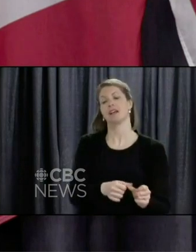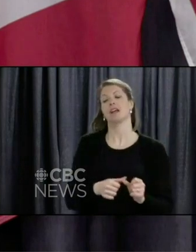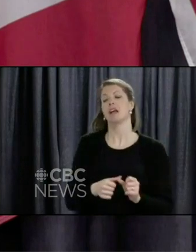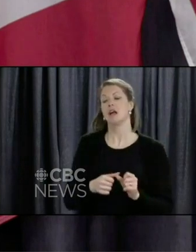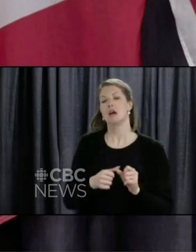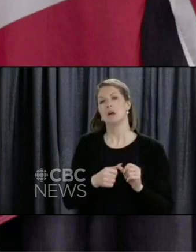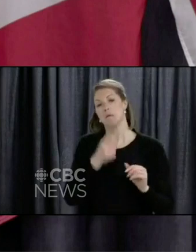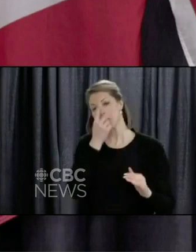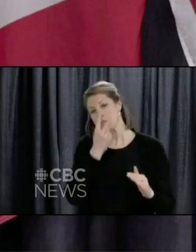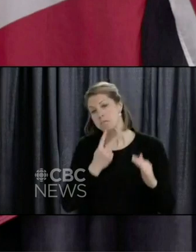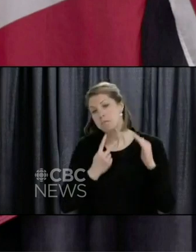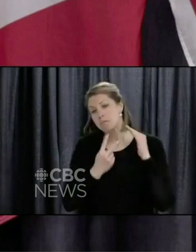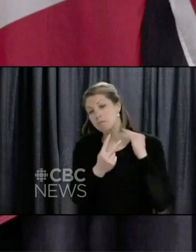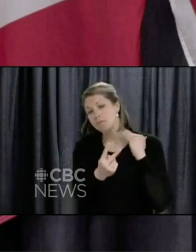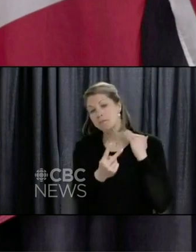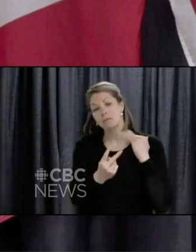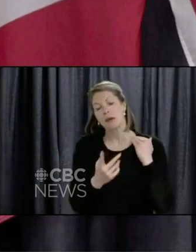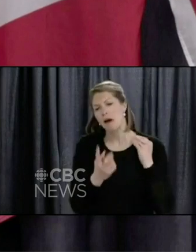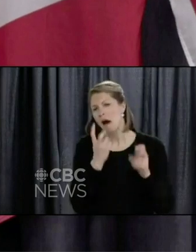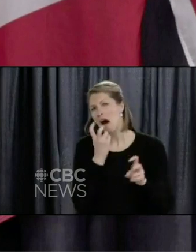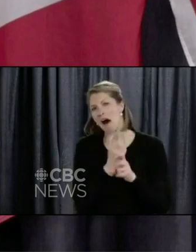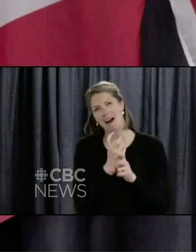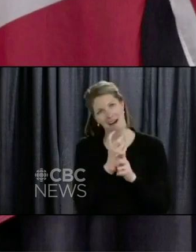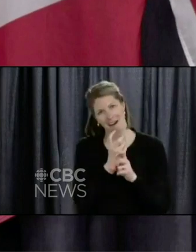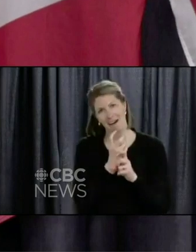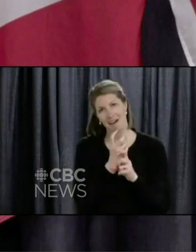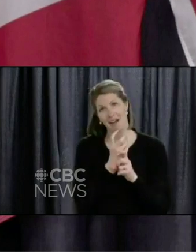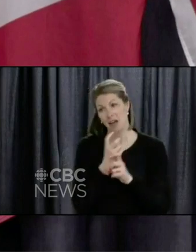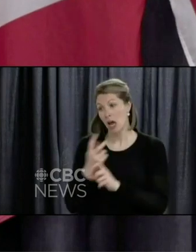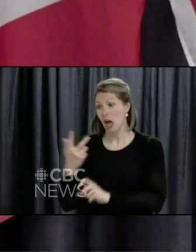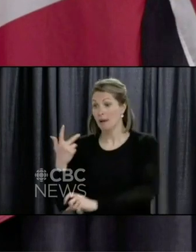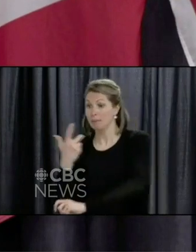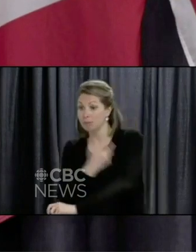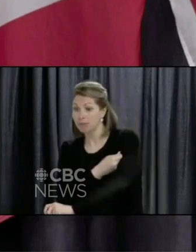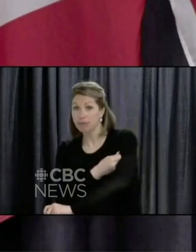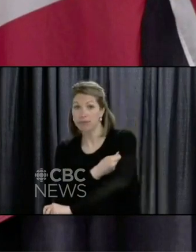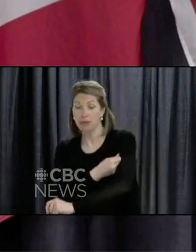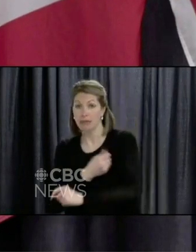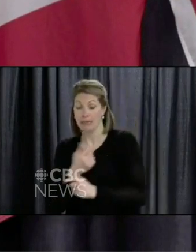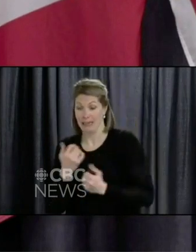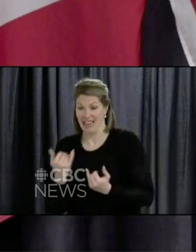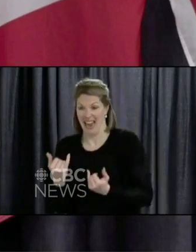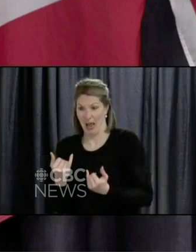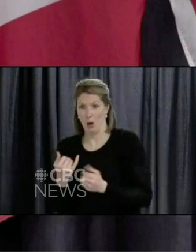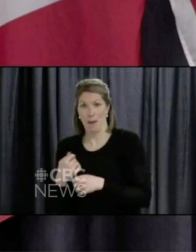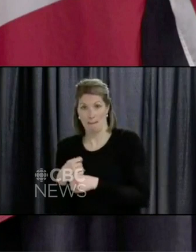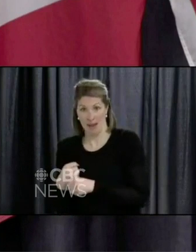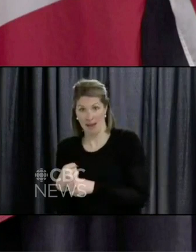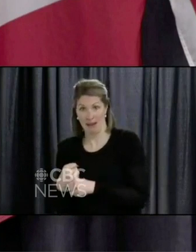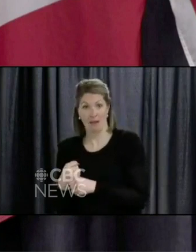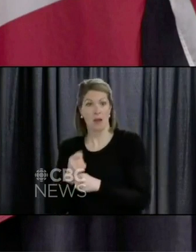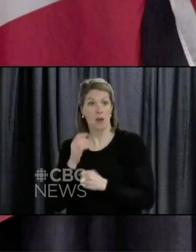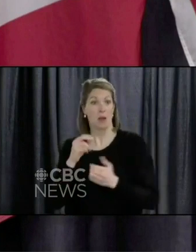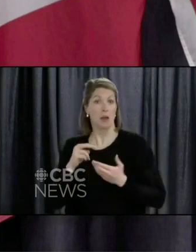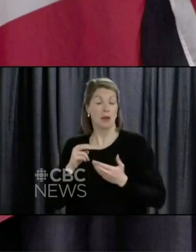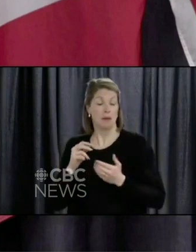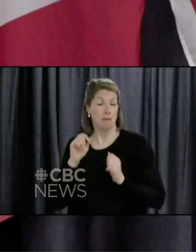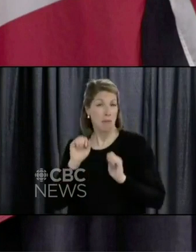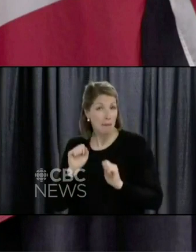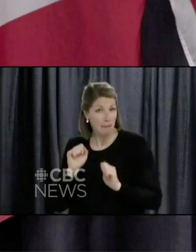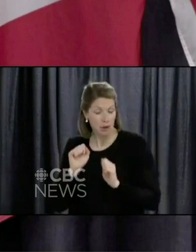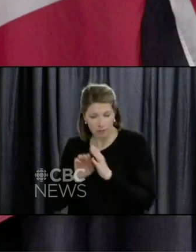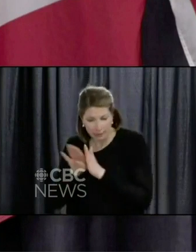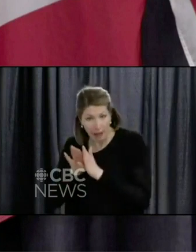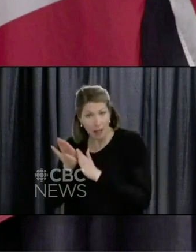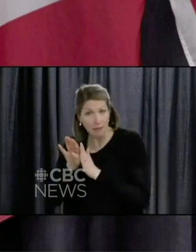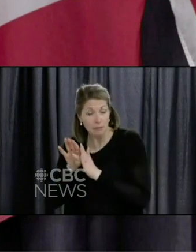to whether a vaccine that is produced for COVID-19 will work if COVID-20 emerges, we really